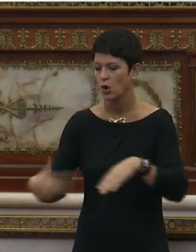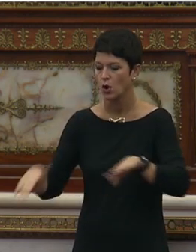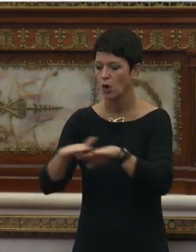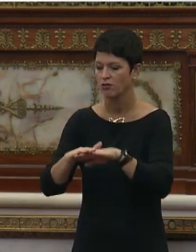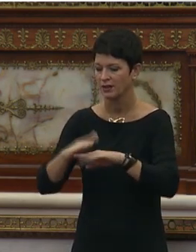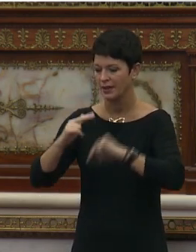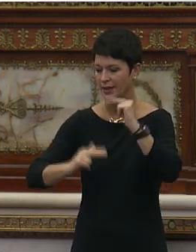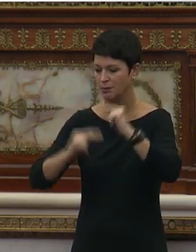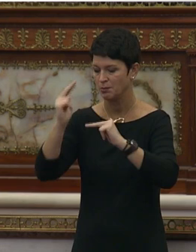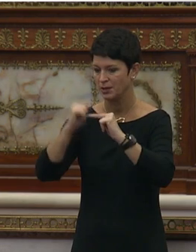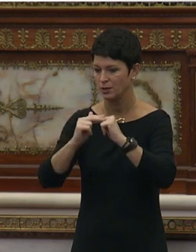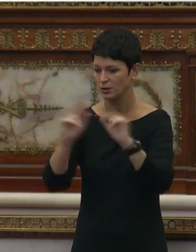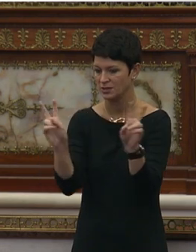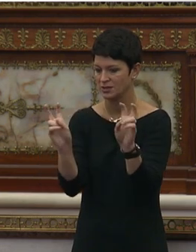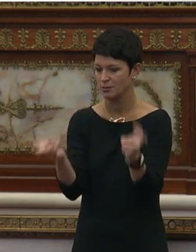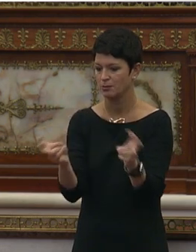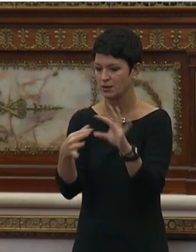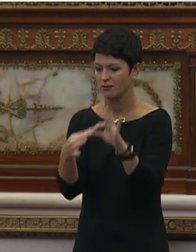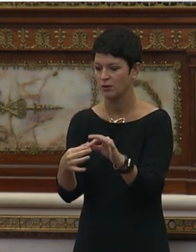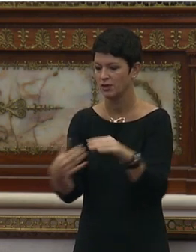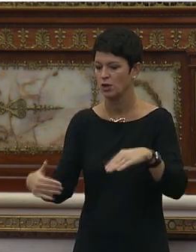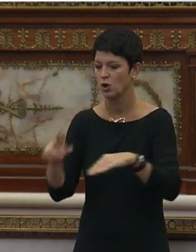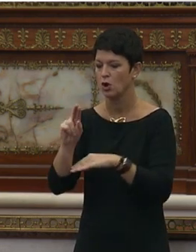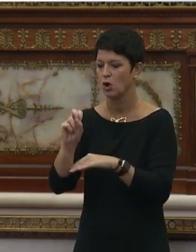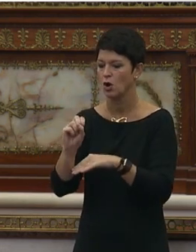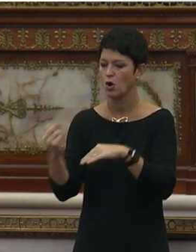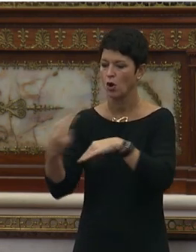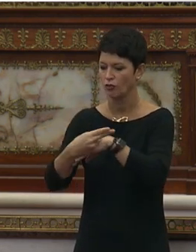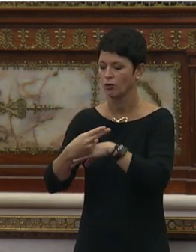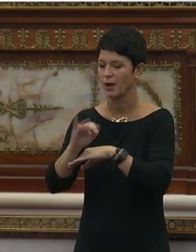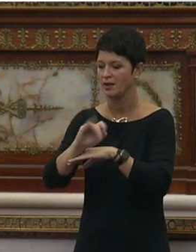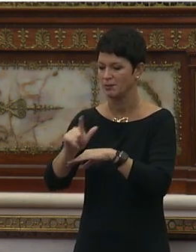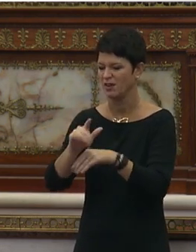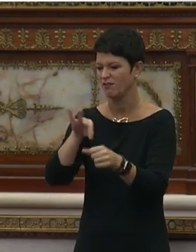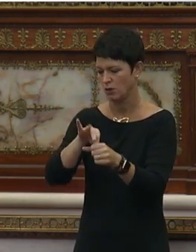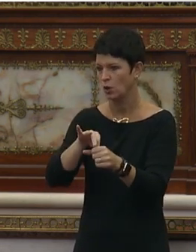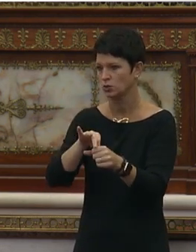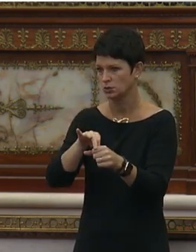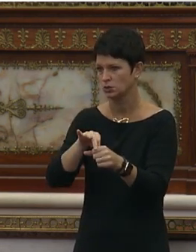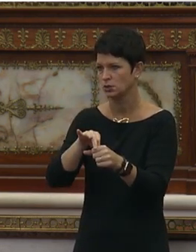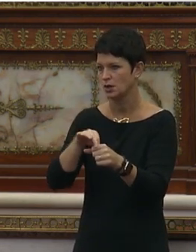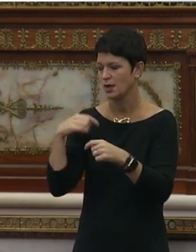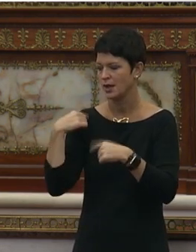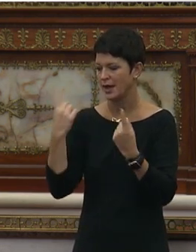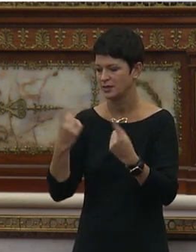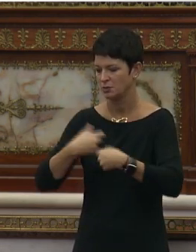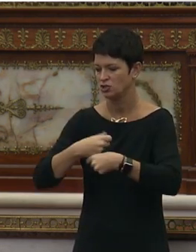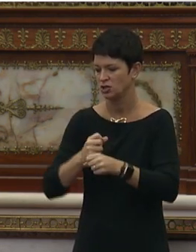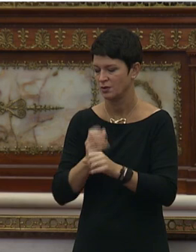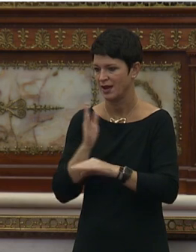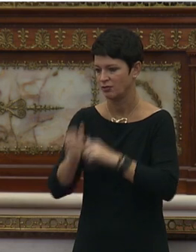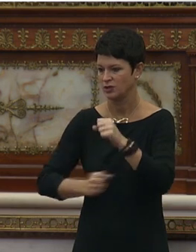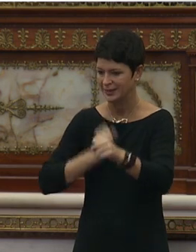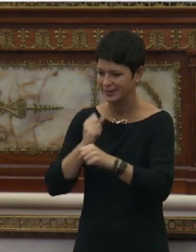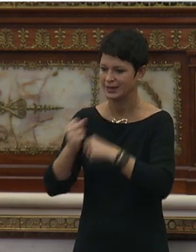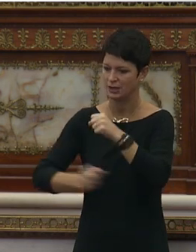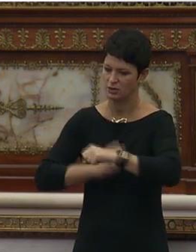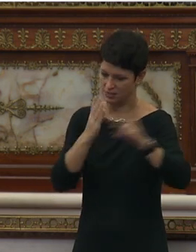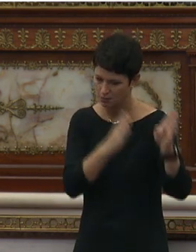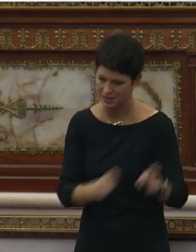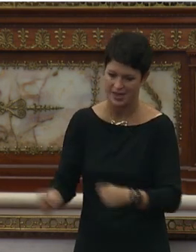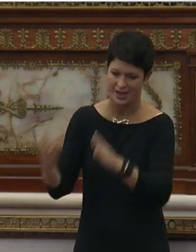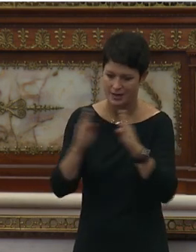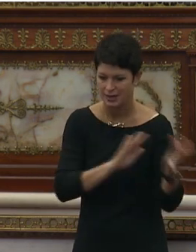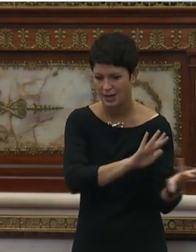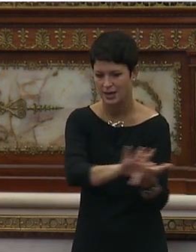overlay bill that's the subject of the override bill, override vote, has been generated after years of planning and